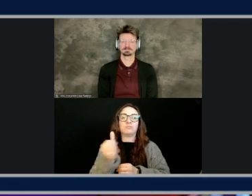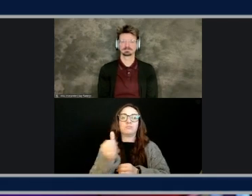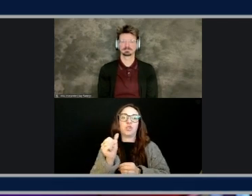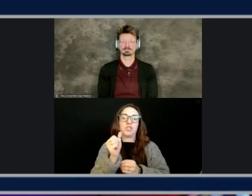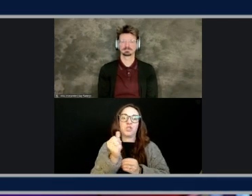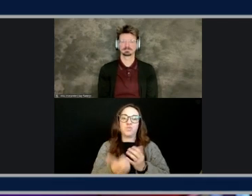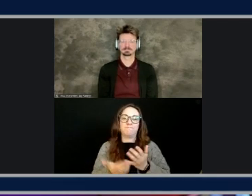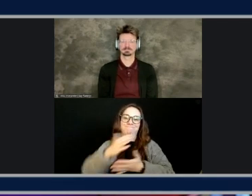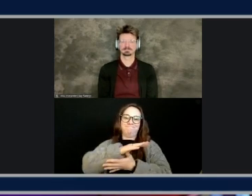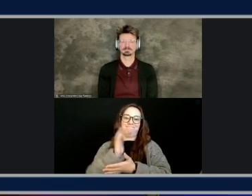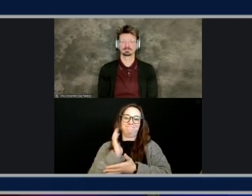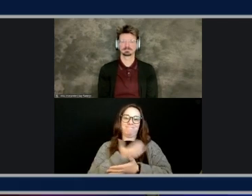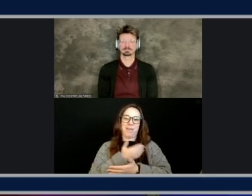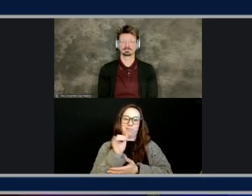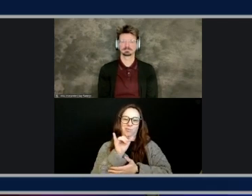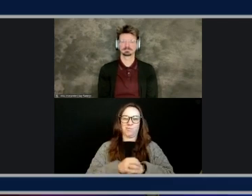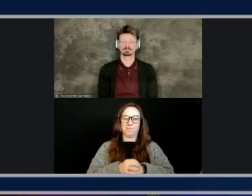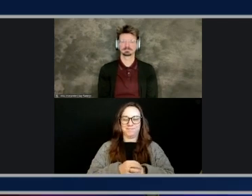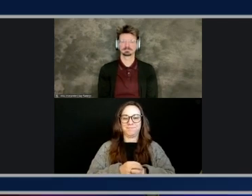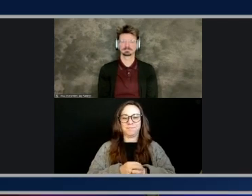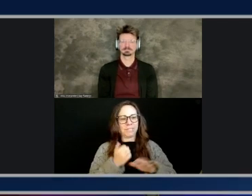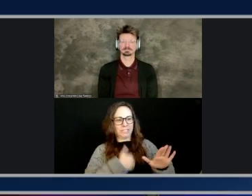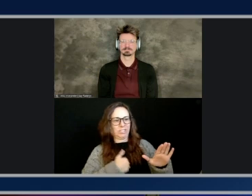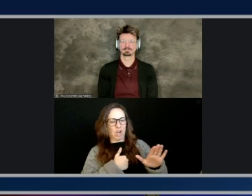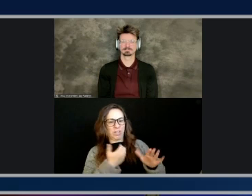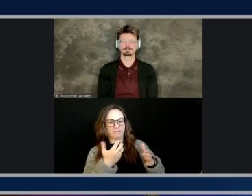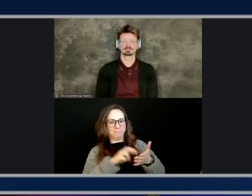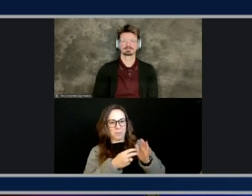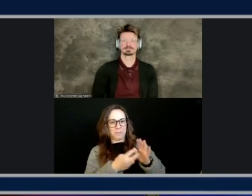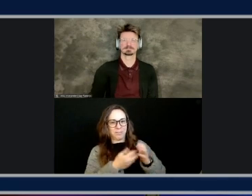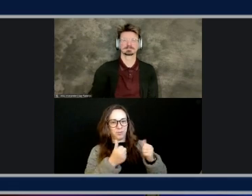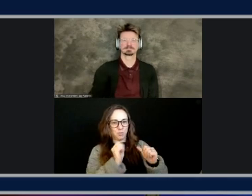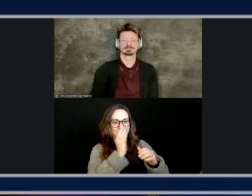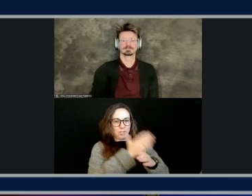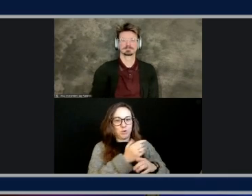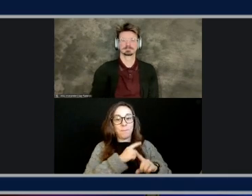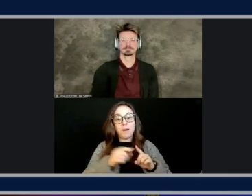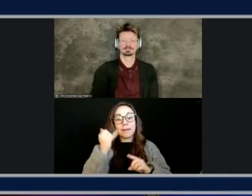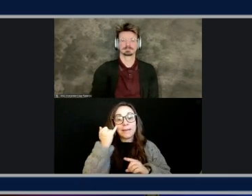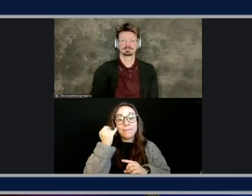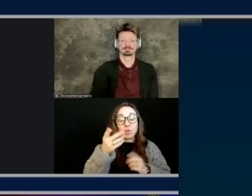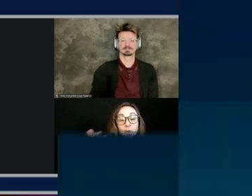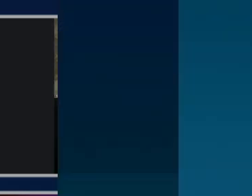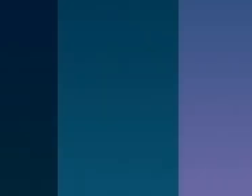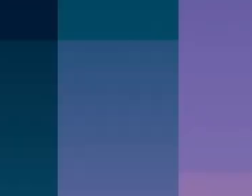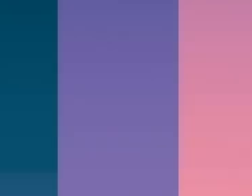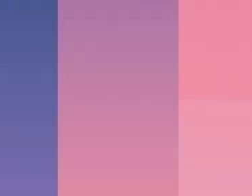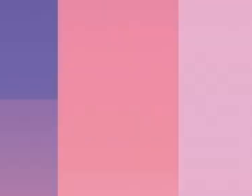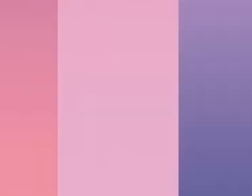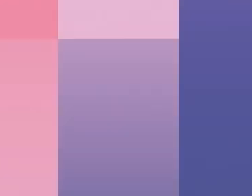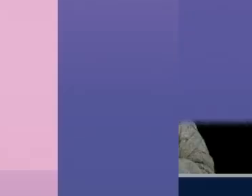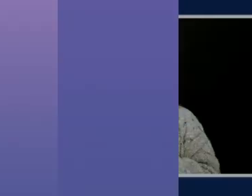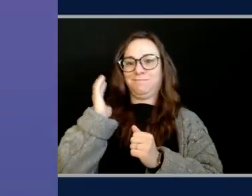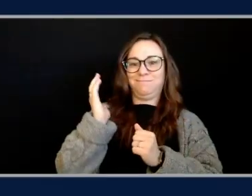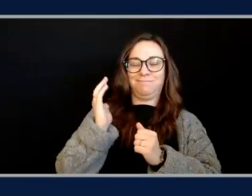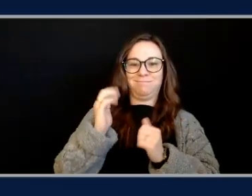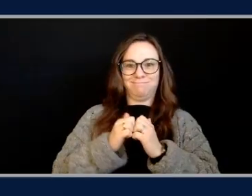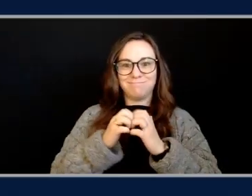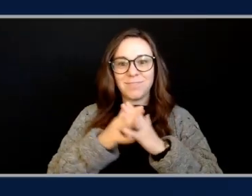backlog. Yeah, I think sorry, Jeff, to interrupt you. If you were here with us when we launched this, we've